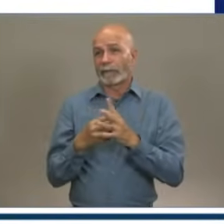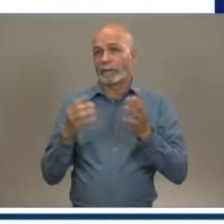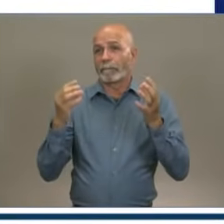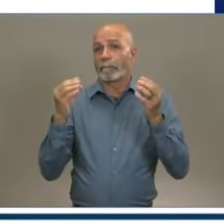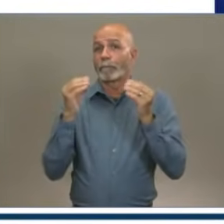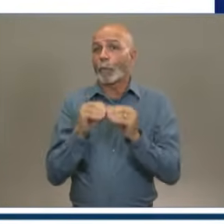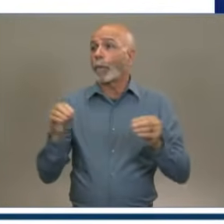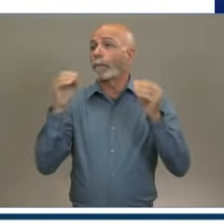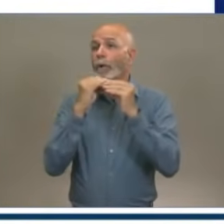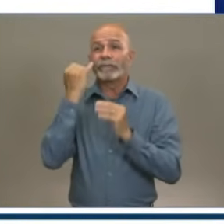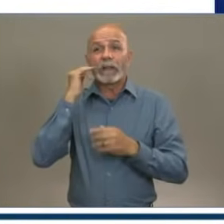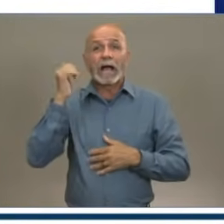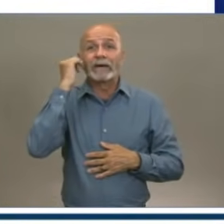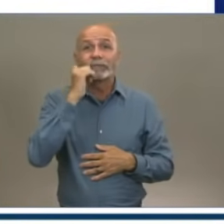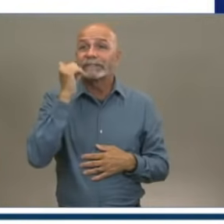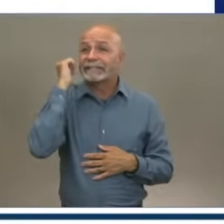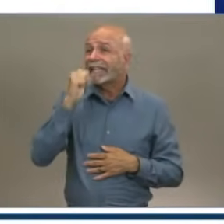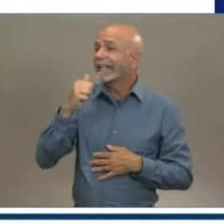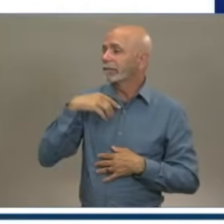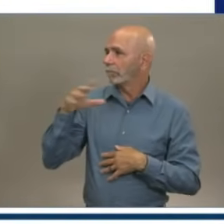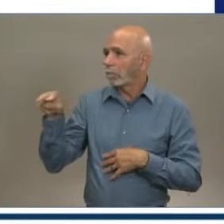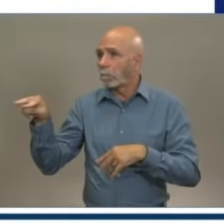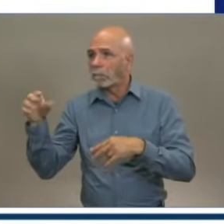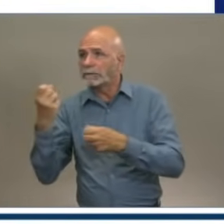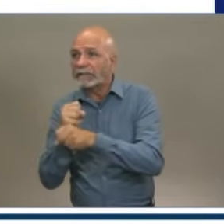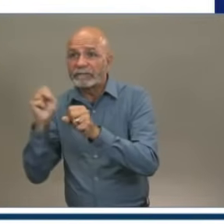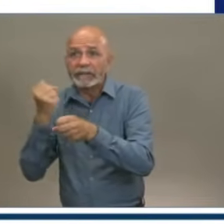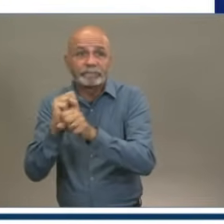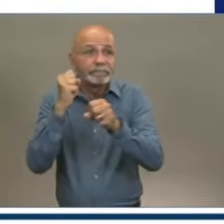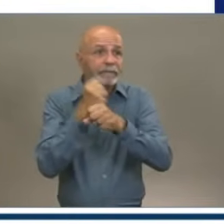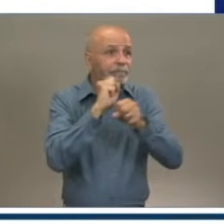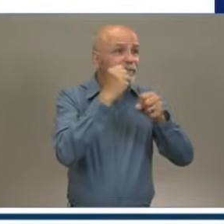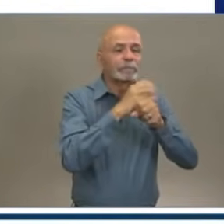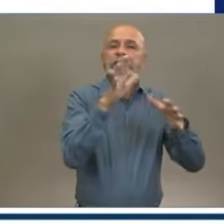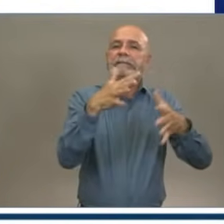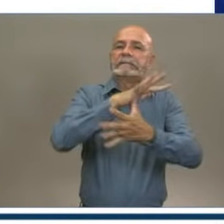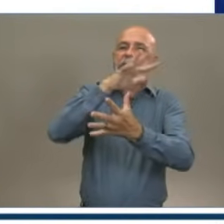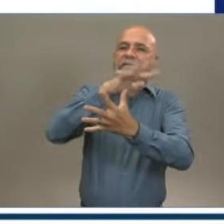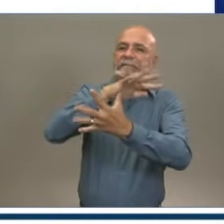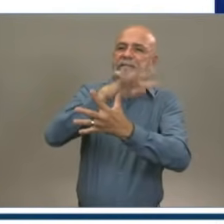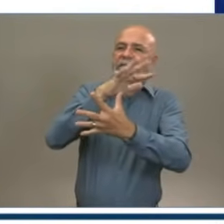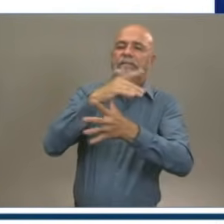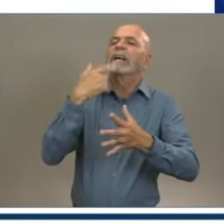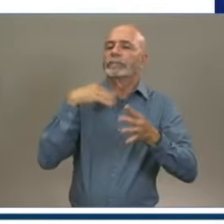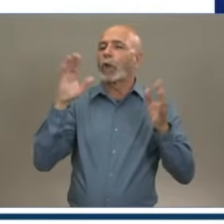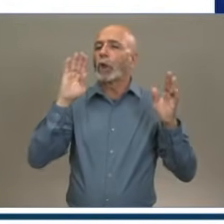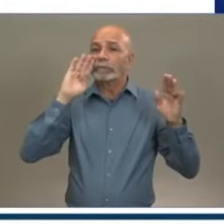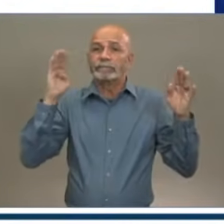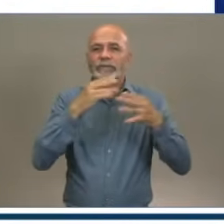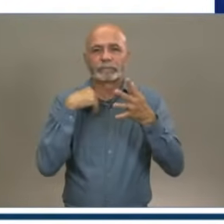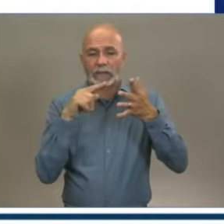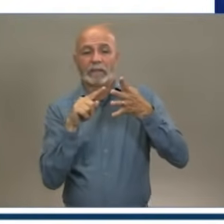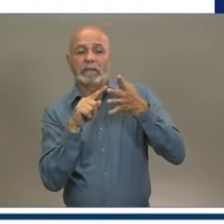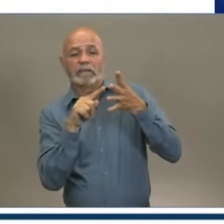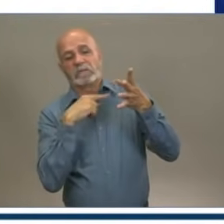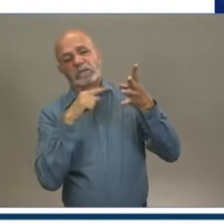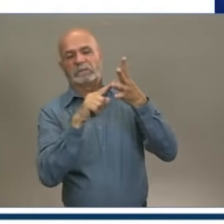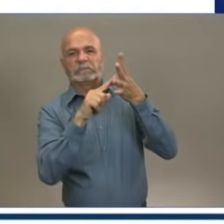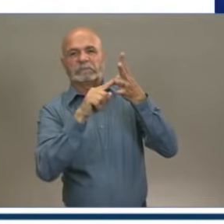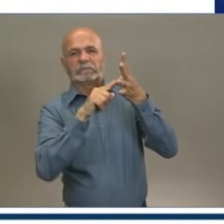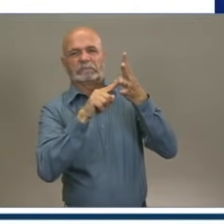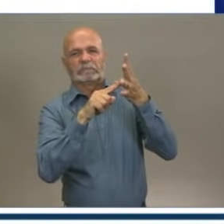still continue to focus on getting through Phase 3 right now. We're still not at the point where we can guarantee the start of Phase